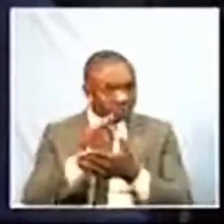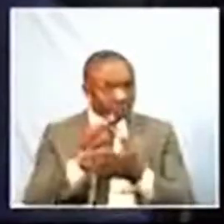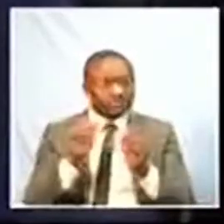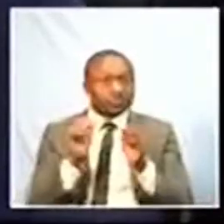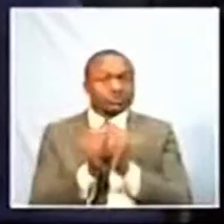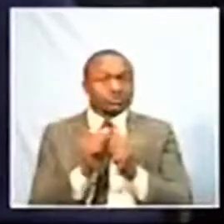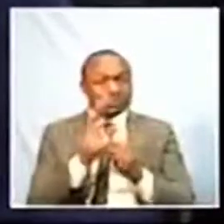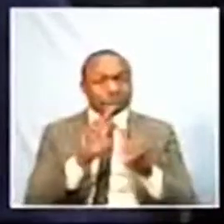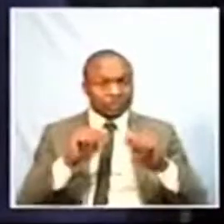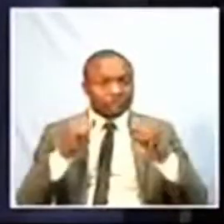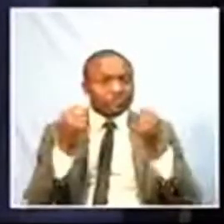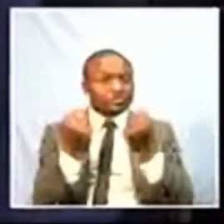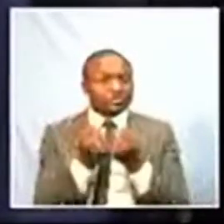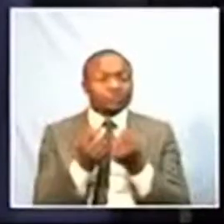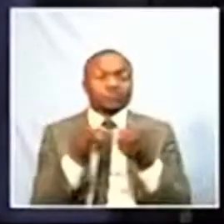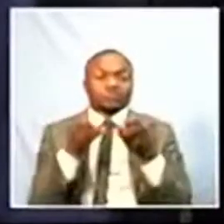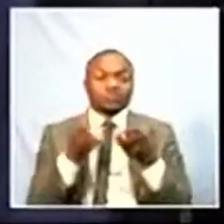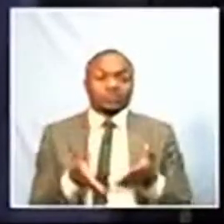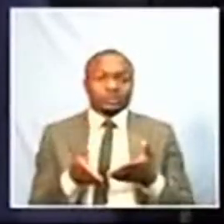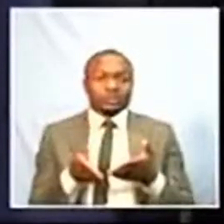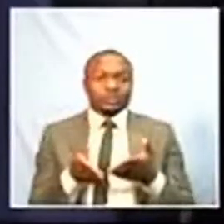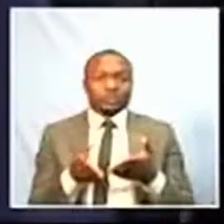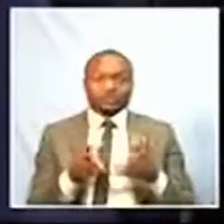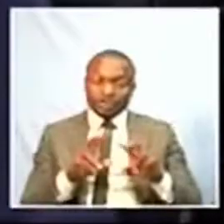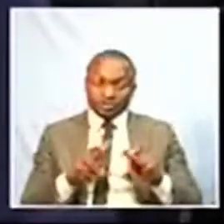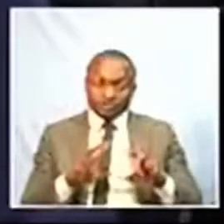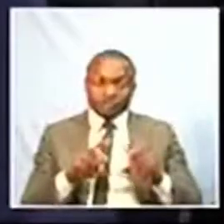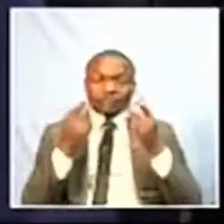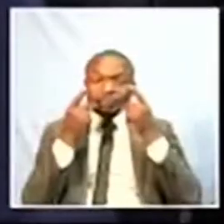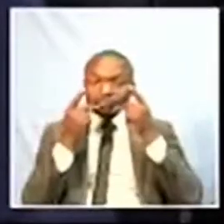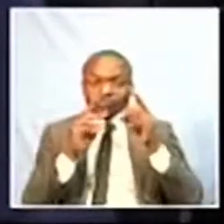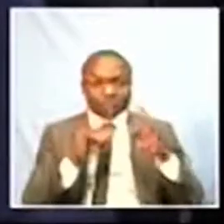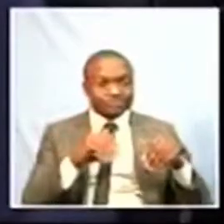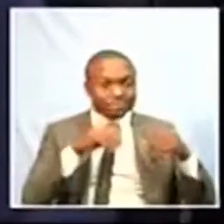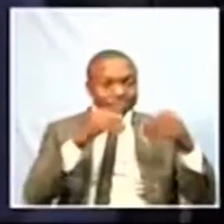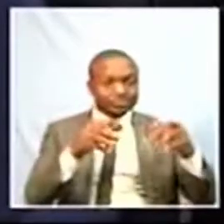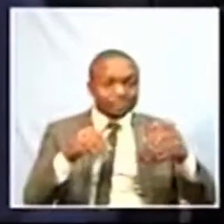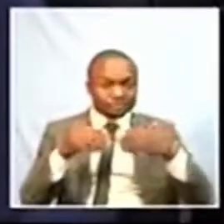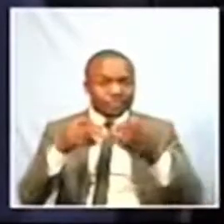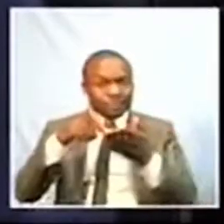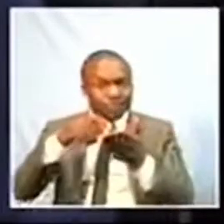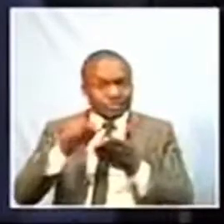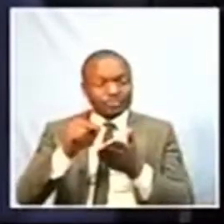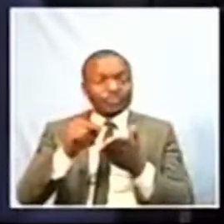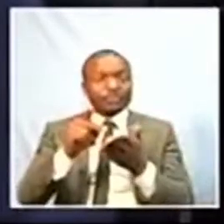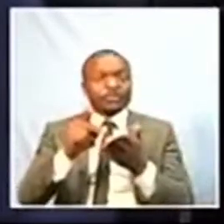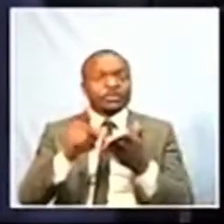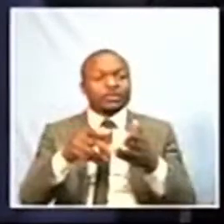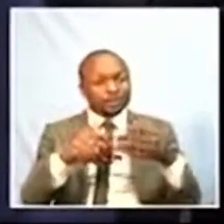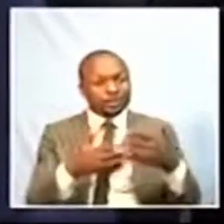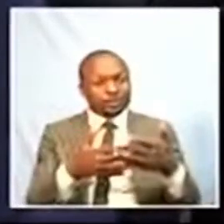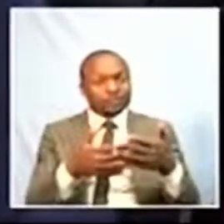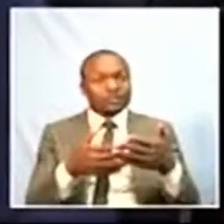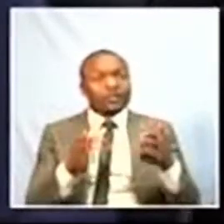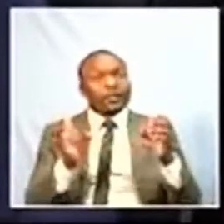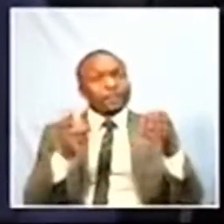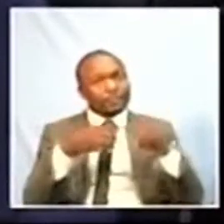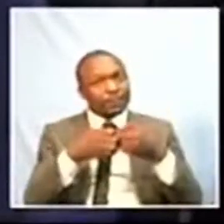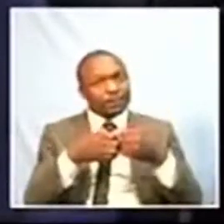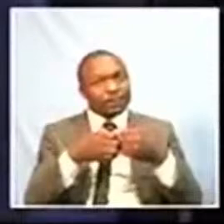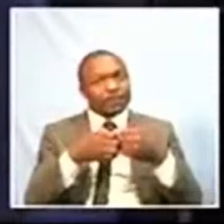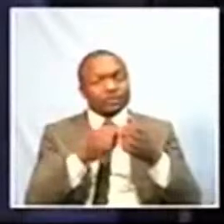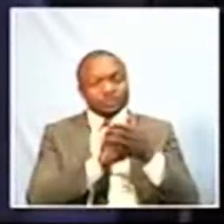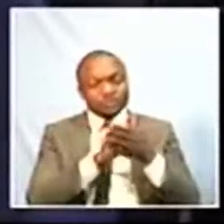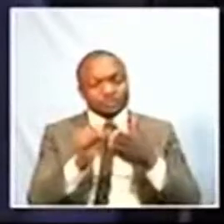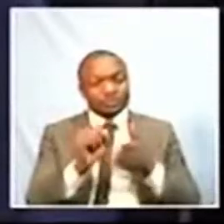to scrutinize public expenditure. Where are the payment vouchers? Where are the bank statements? Where